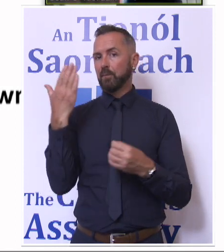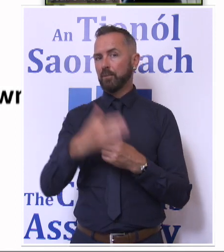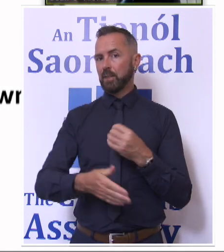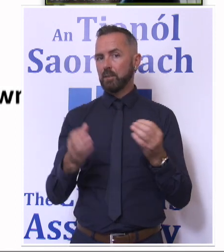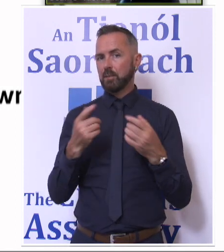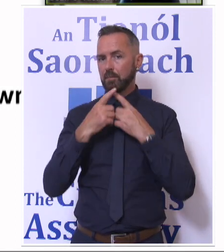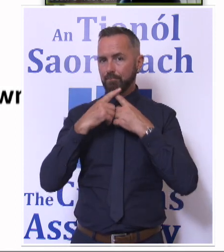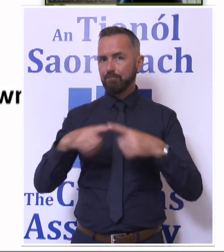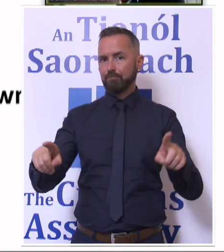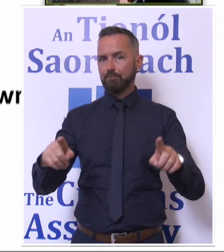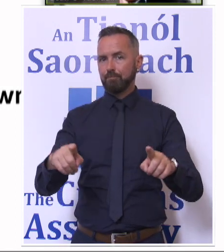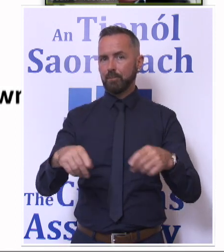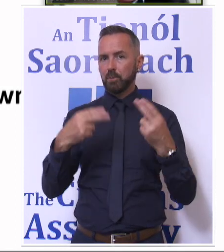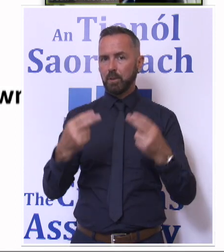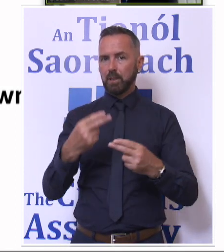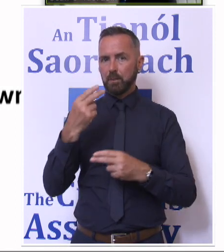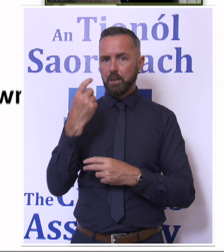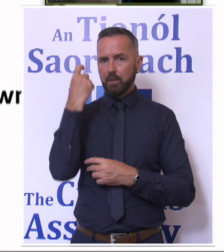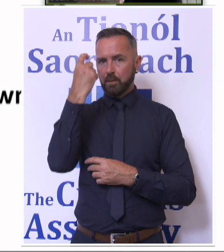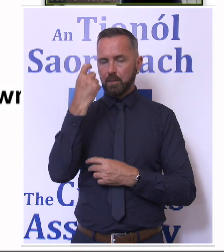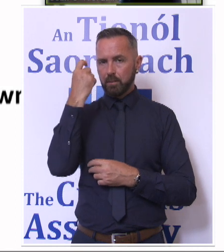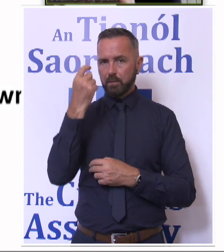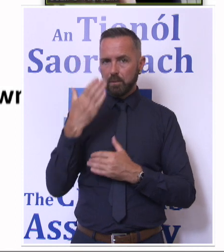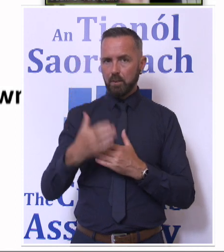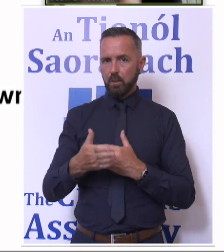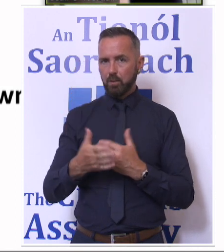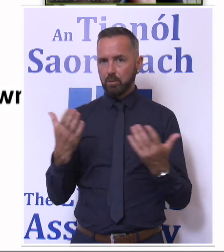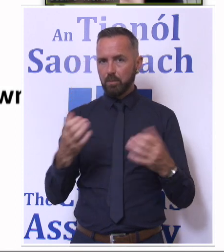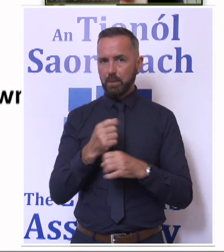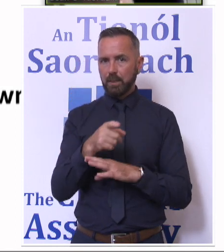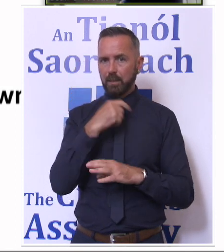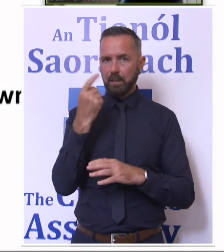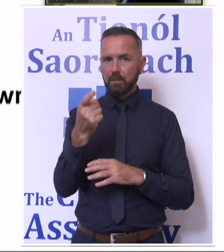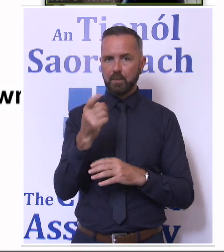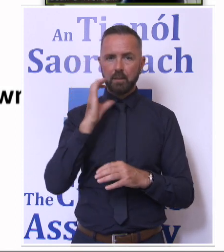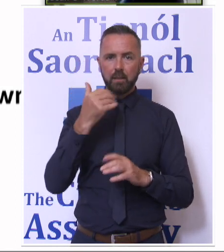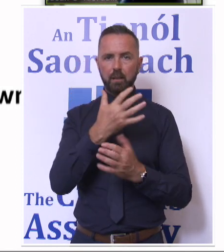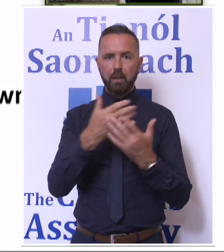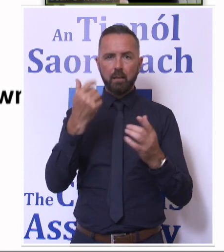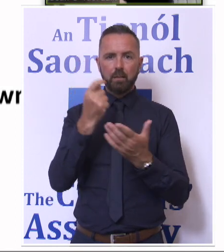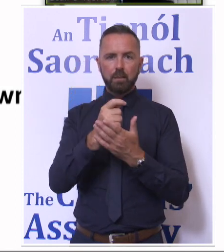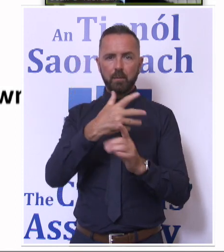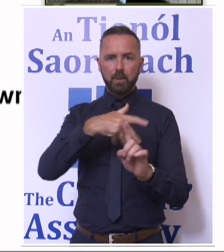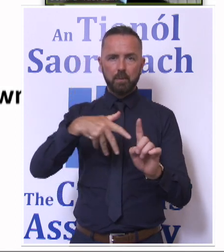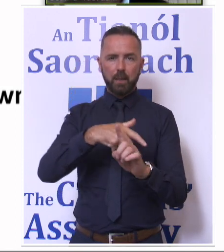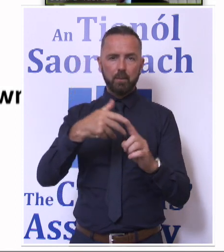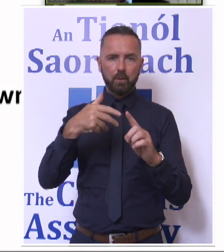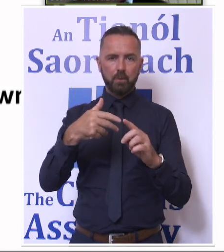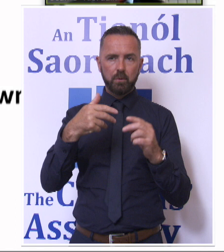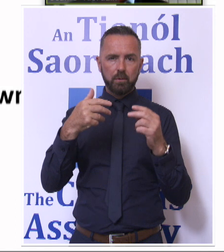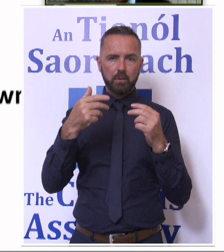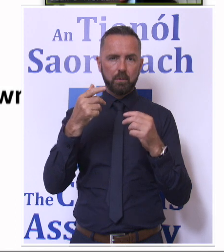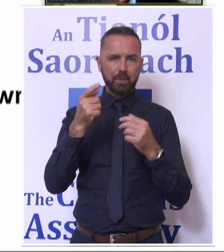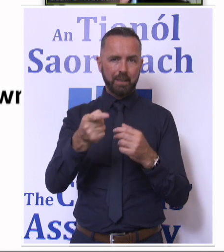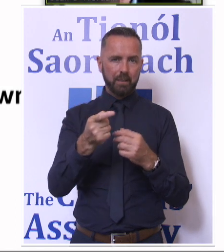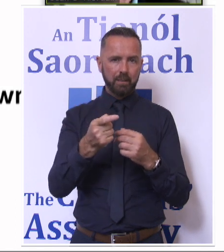one has to be reasonably cautious at the same time because a lot of dimensions make up the background to why it is we have a particular type of local government system or a